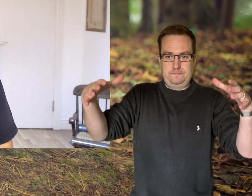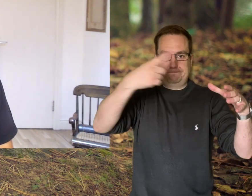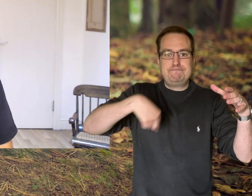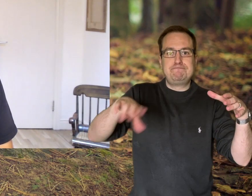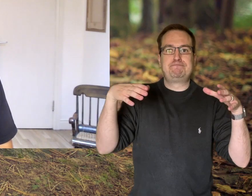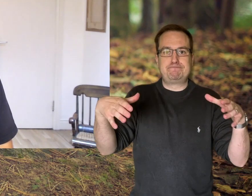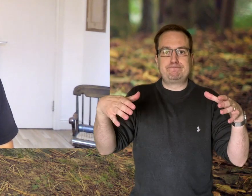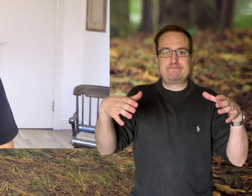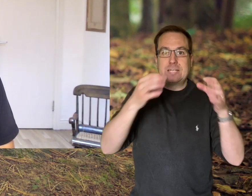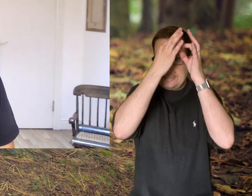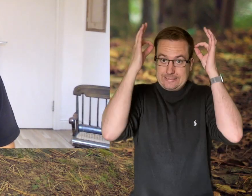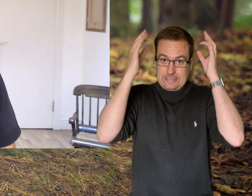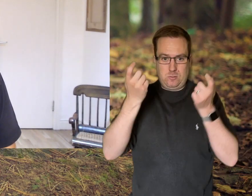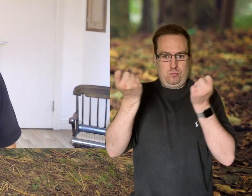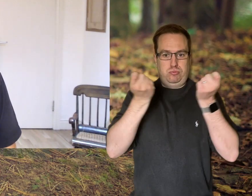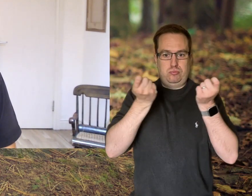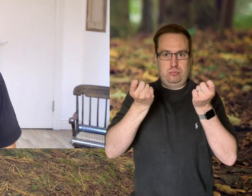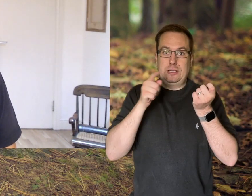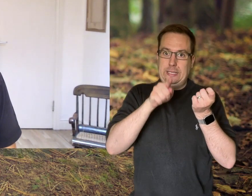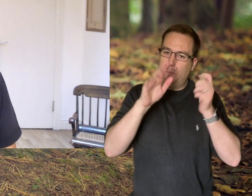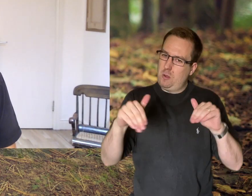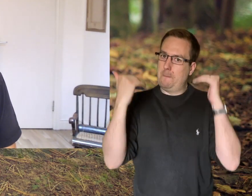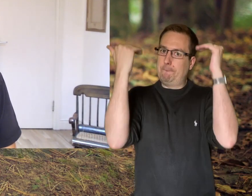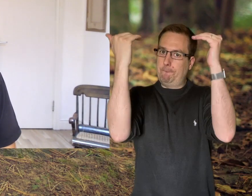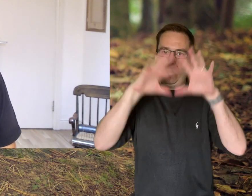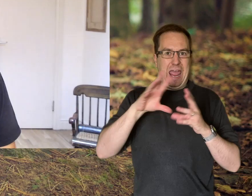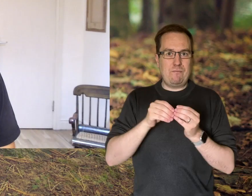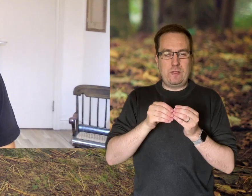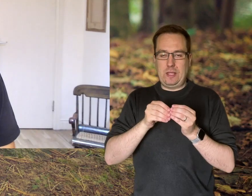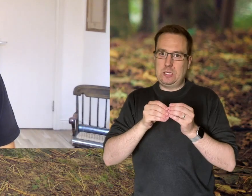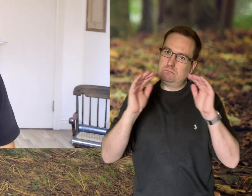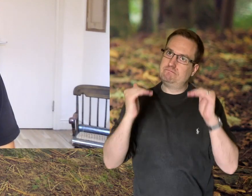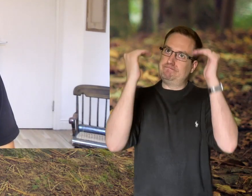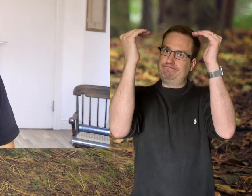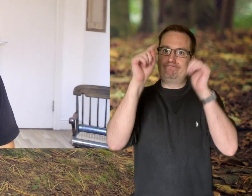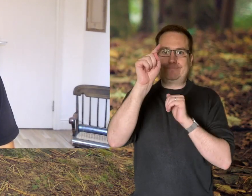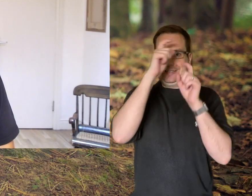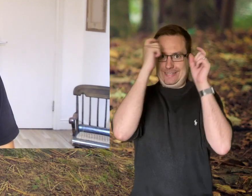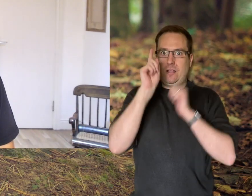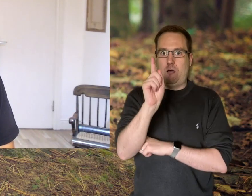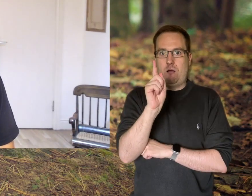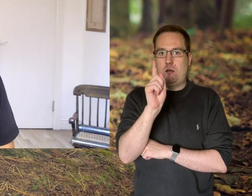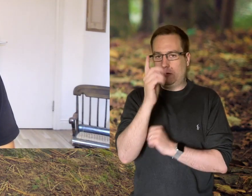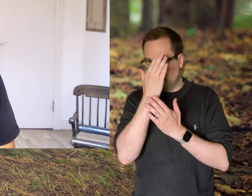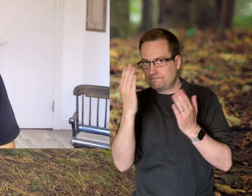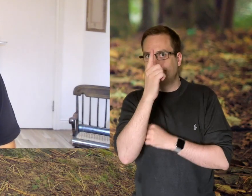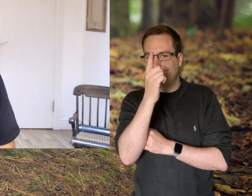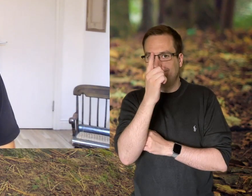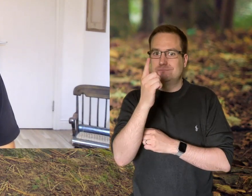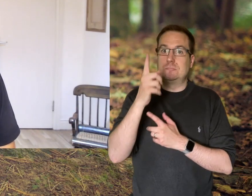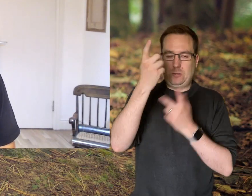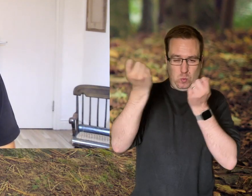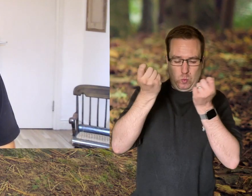everything was set up to maximise Caesar's power, privilege and control. The household functioned in a similar way.